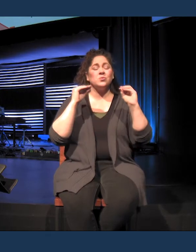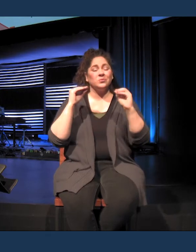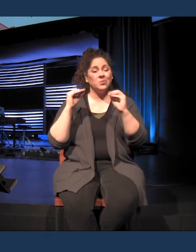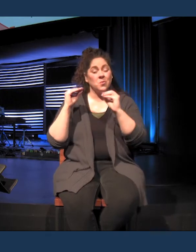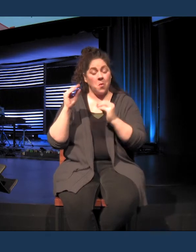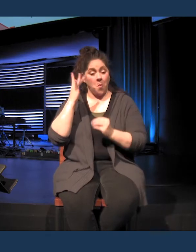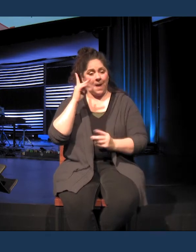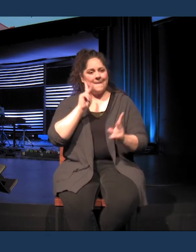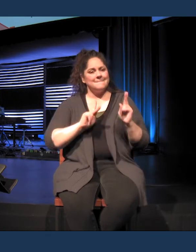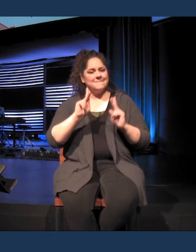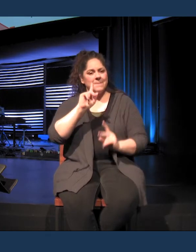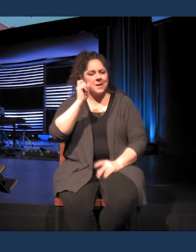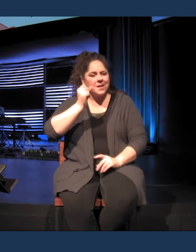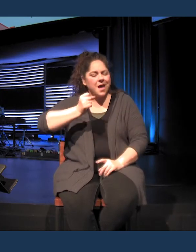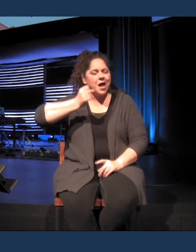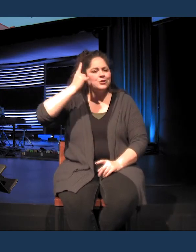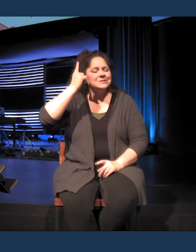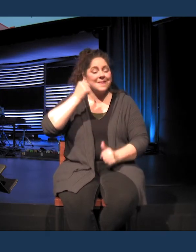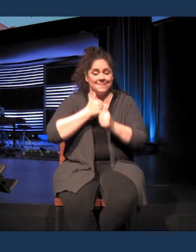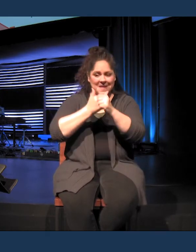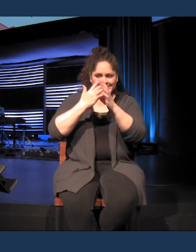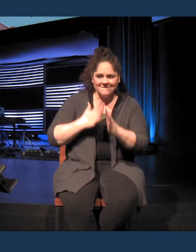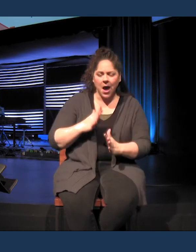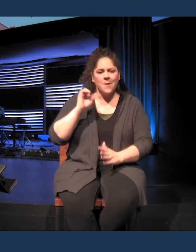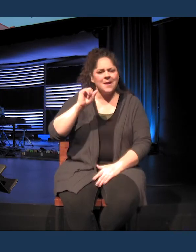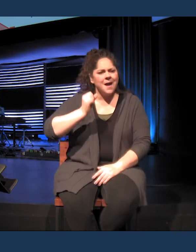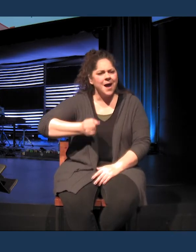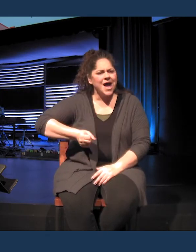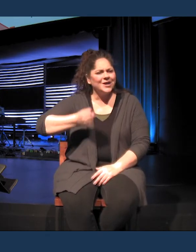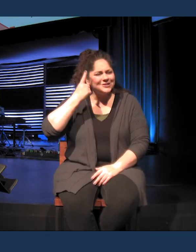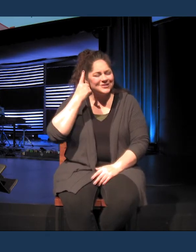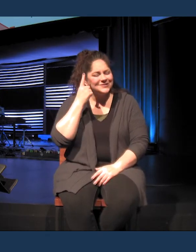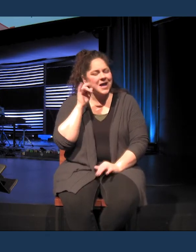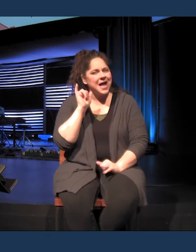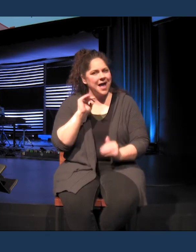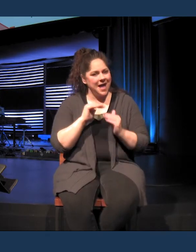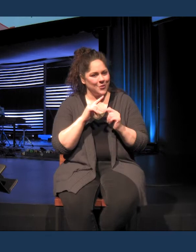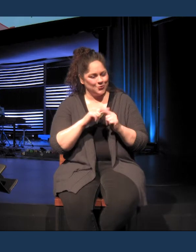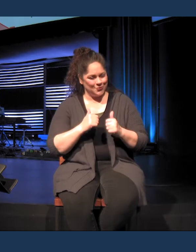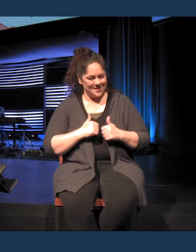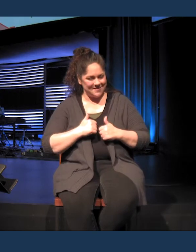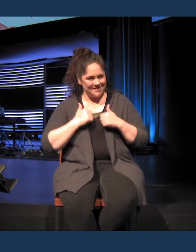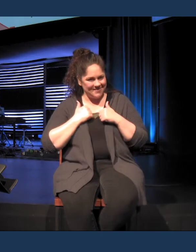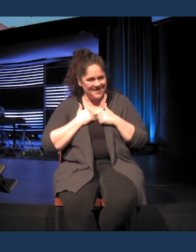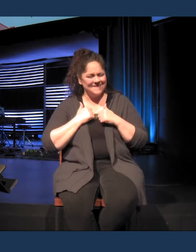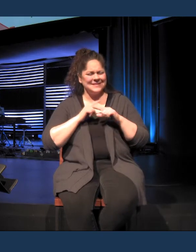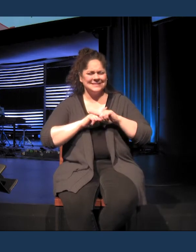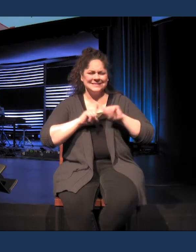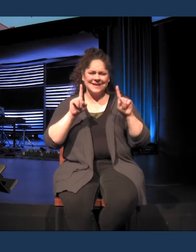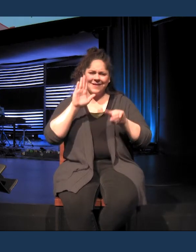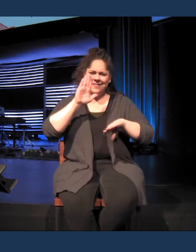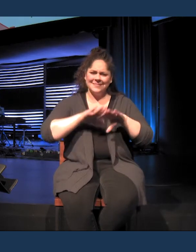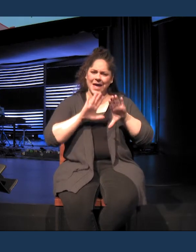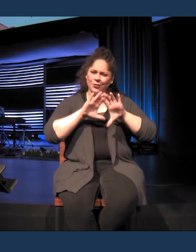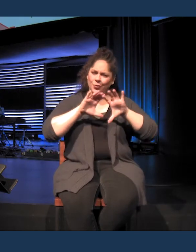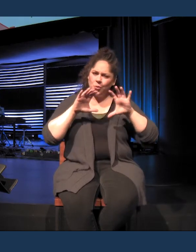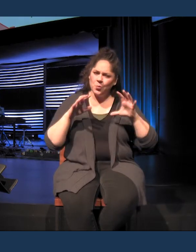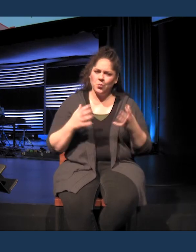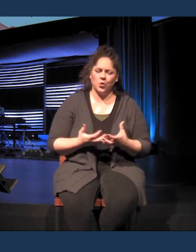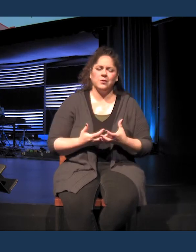his people understood, his followers understood how to live this life that is different than the world that we live